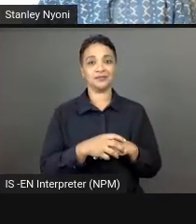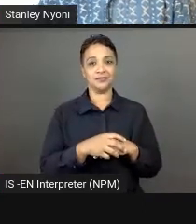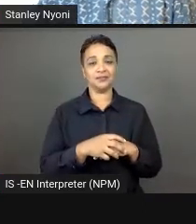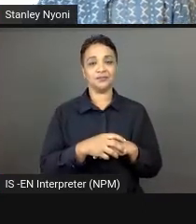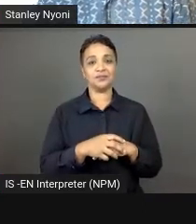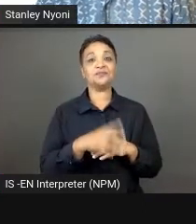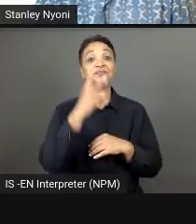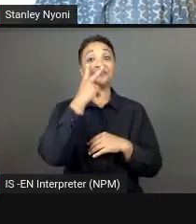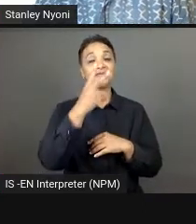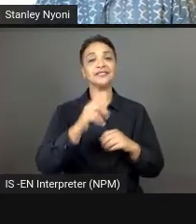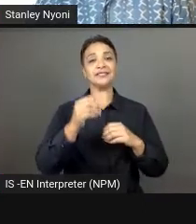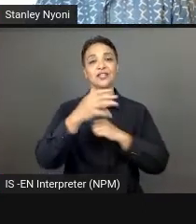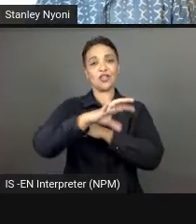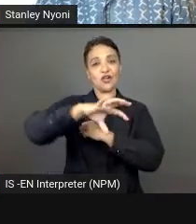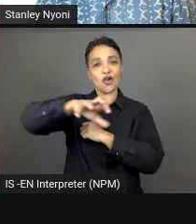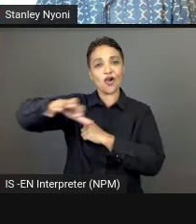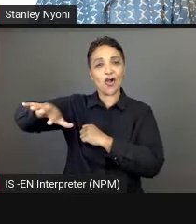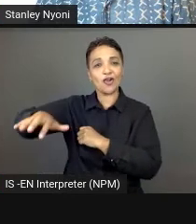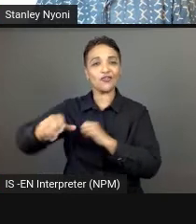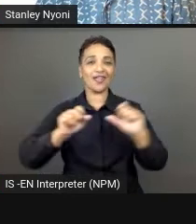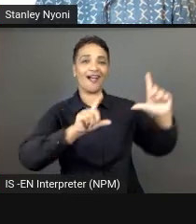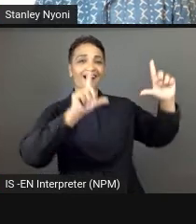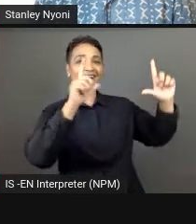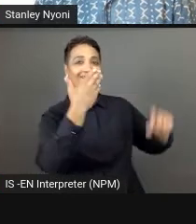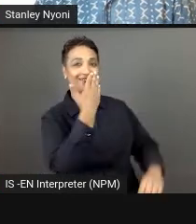is there. We have